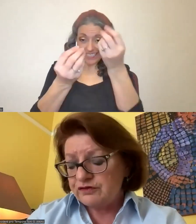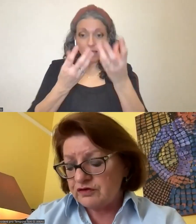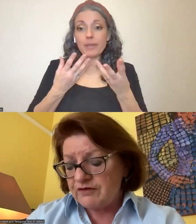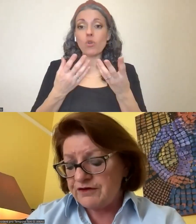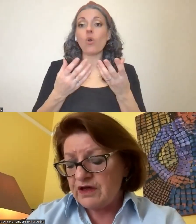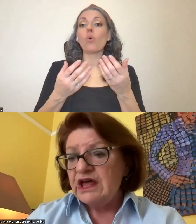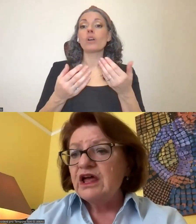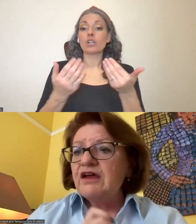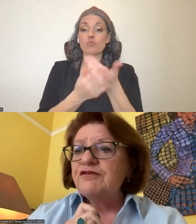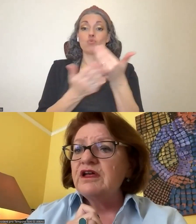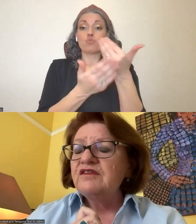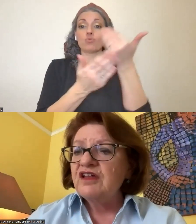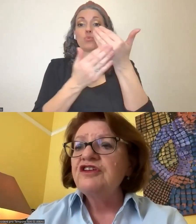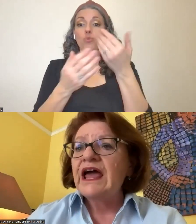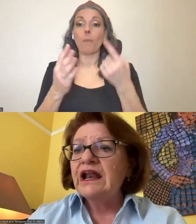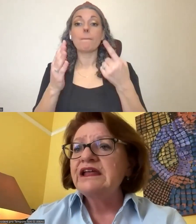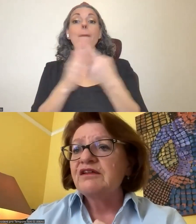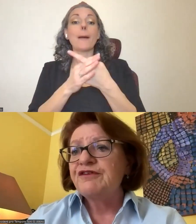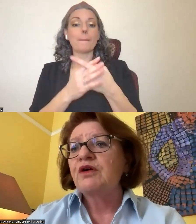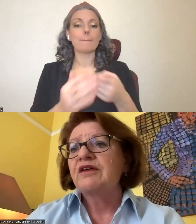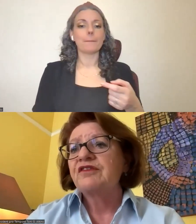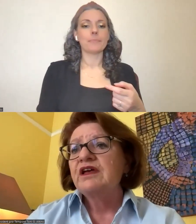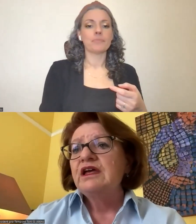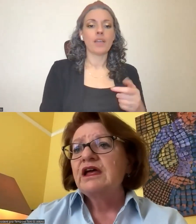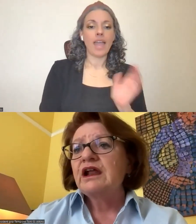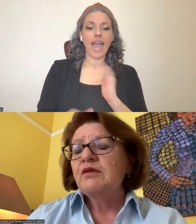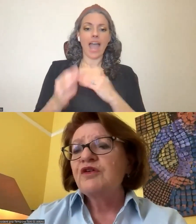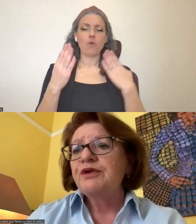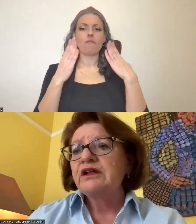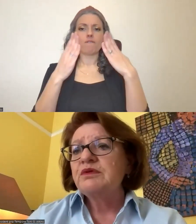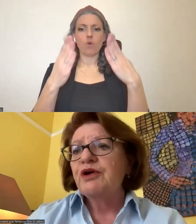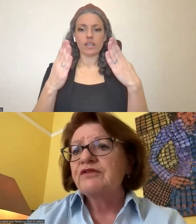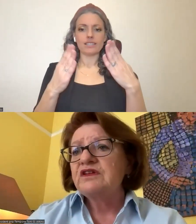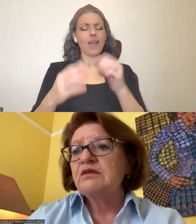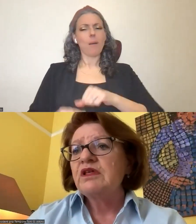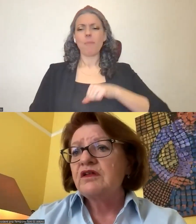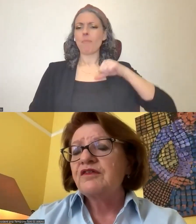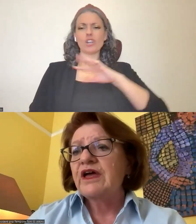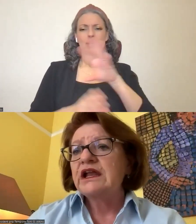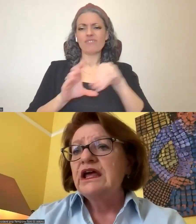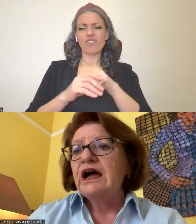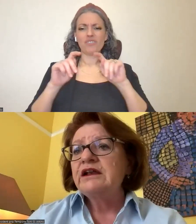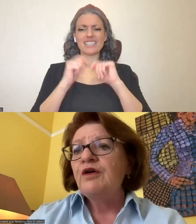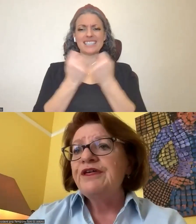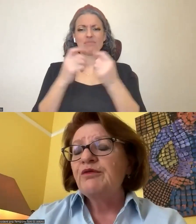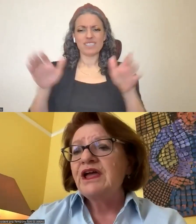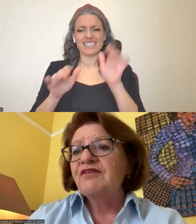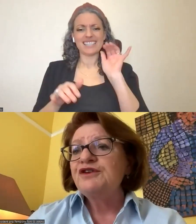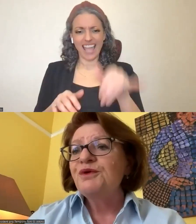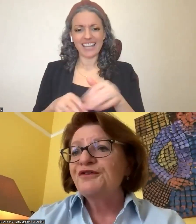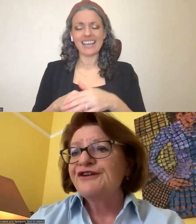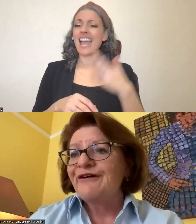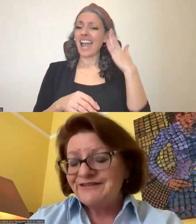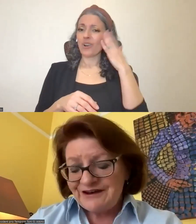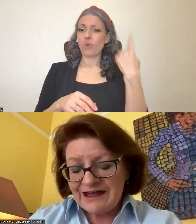my district office. Intentionality and focus. And I am so proud to be part of a team that does that. I know that we have a